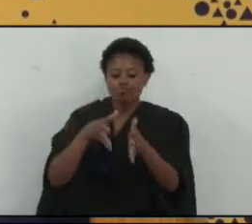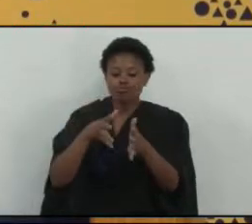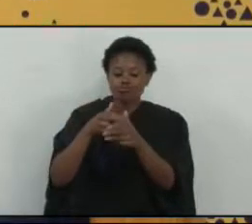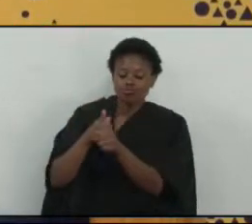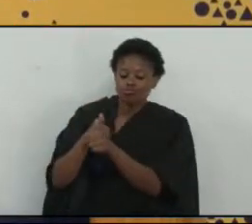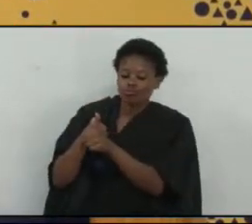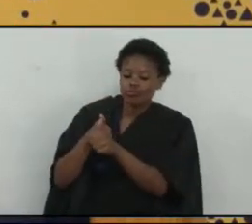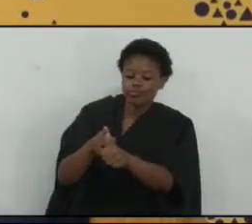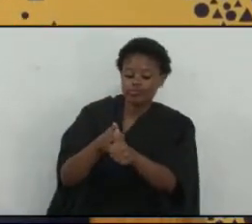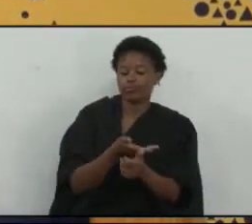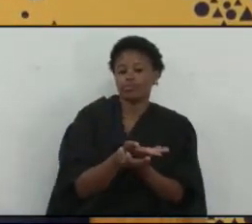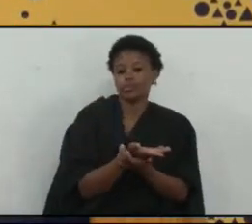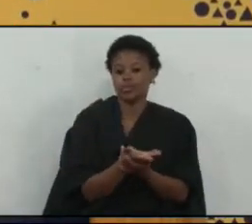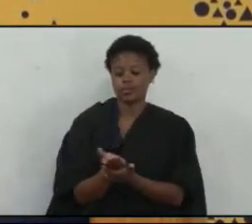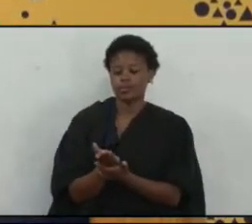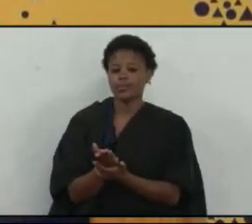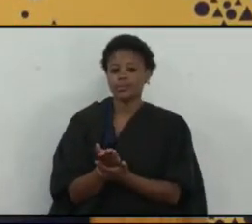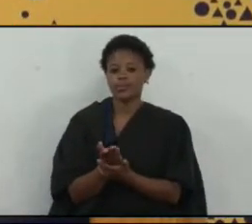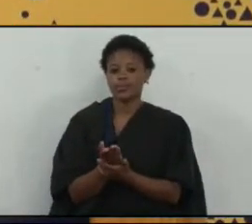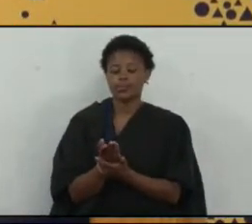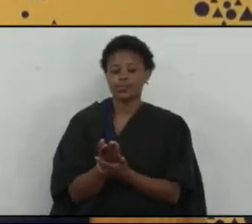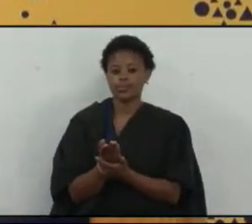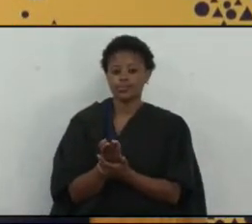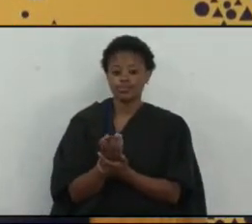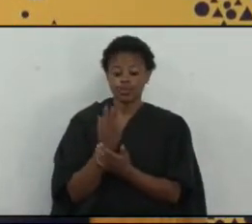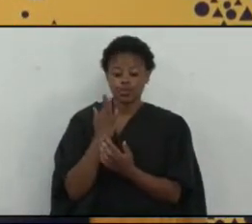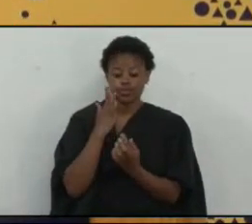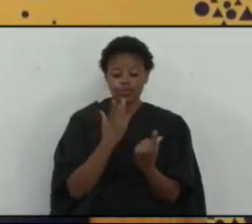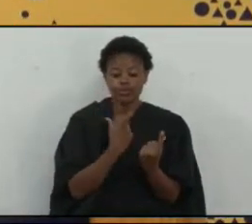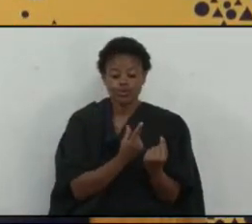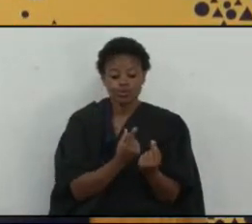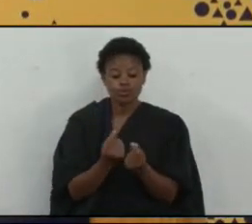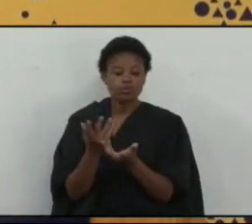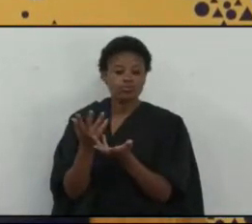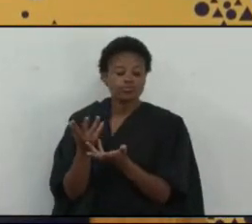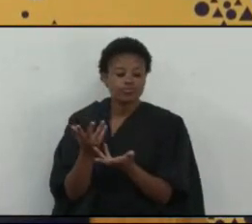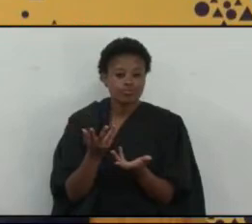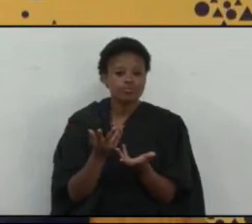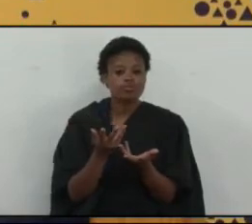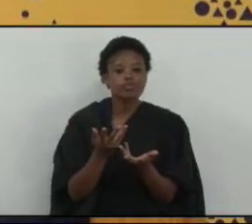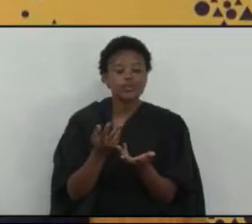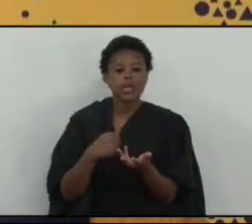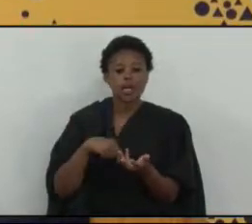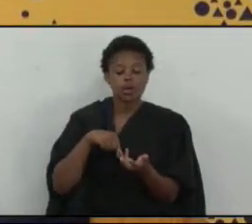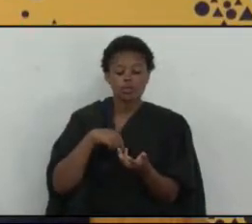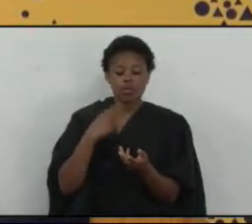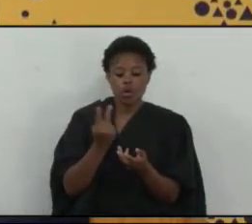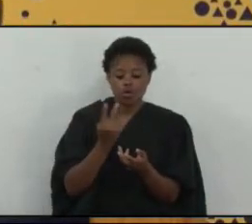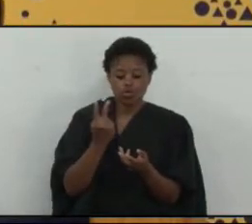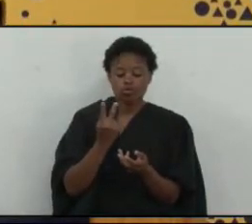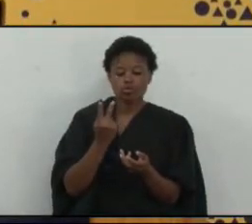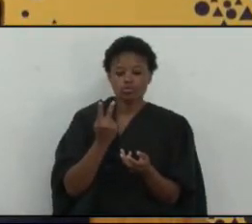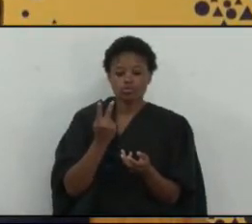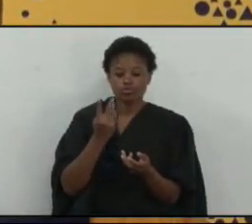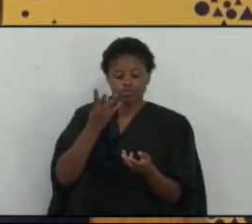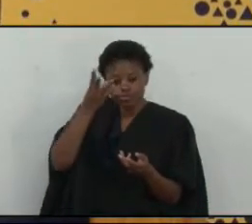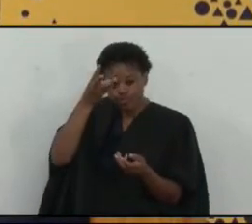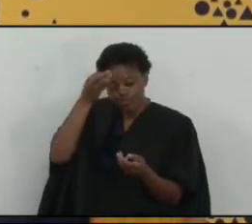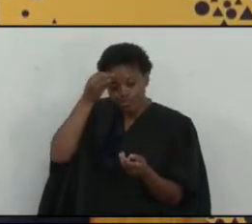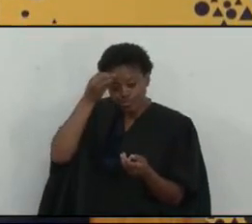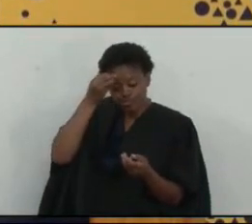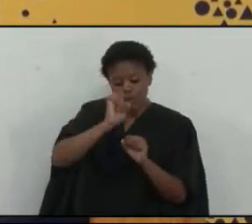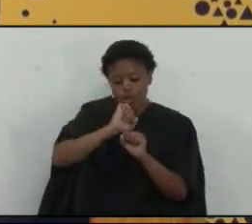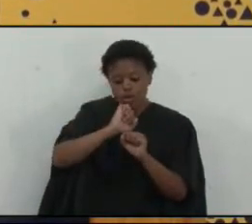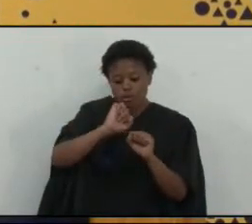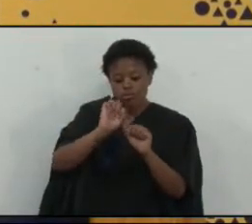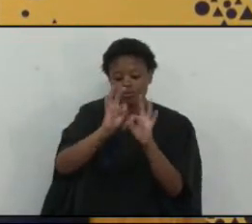your footsteps. And as you do so, we also acknowledge